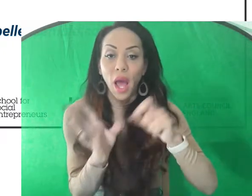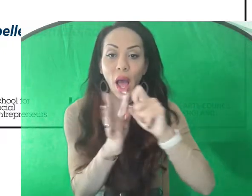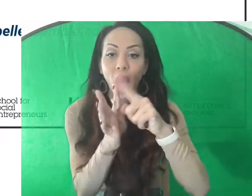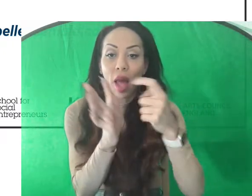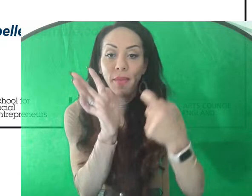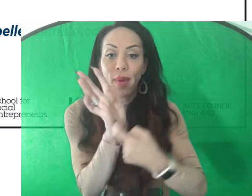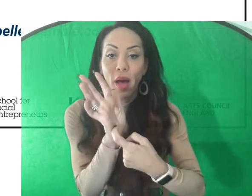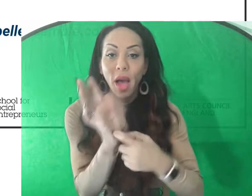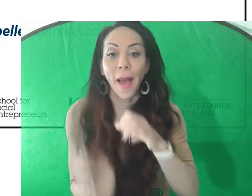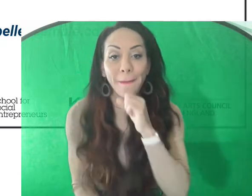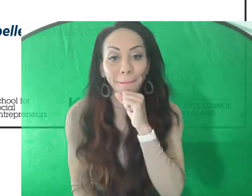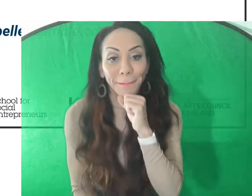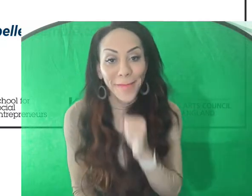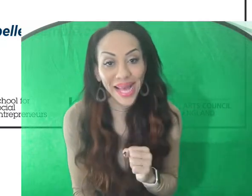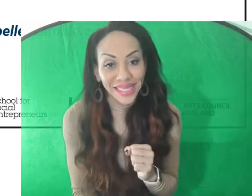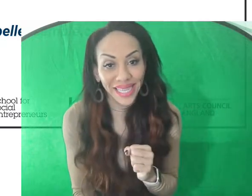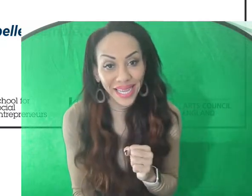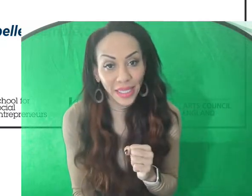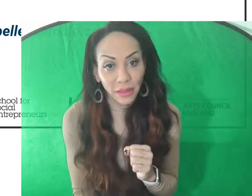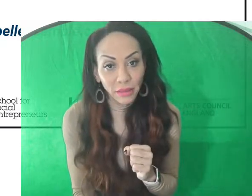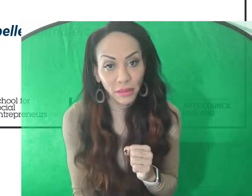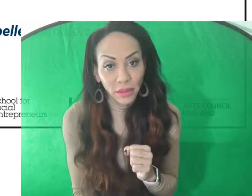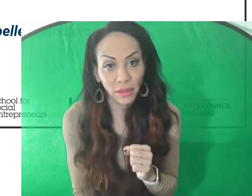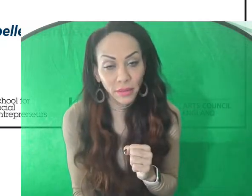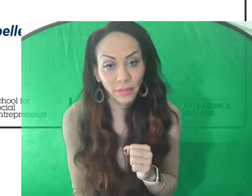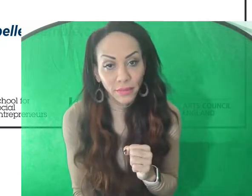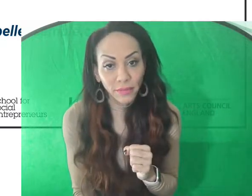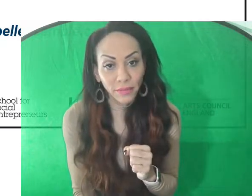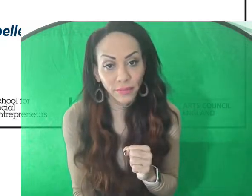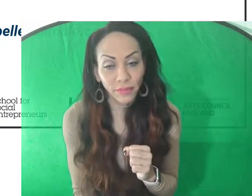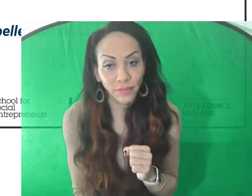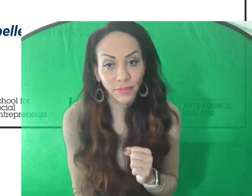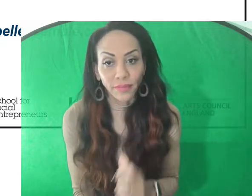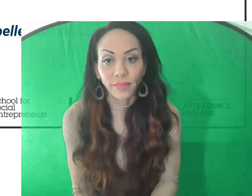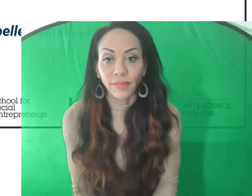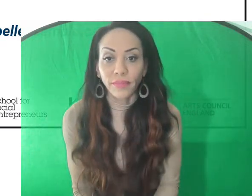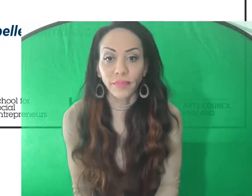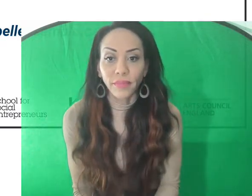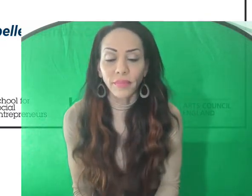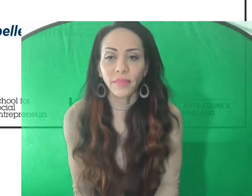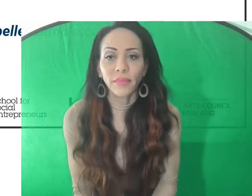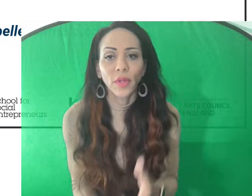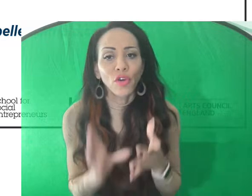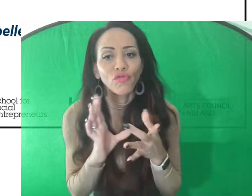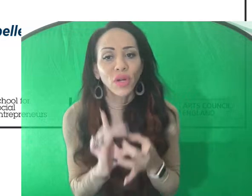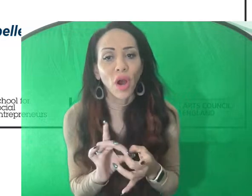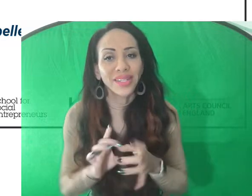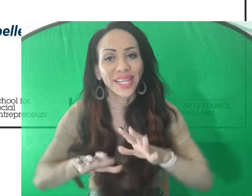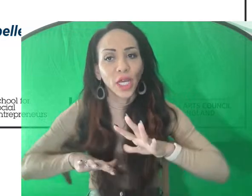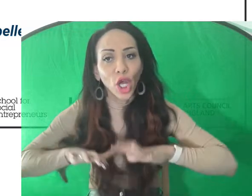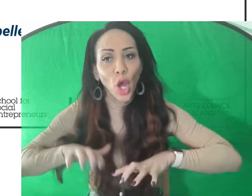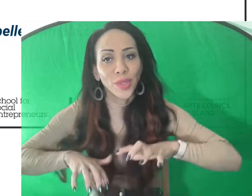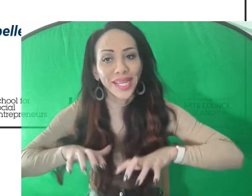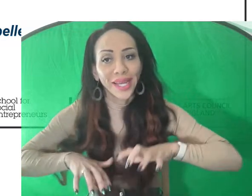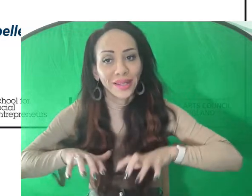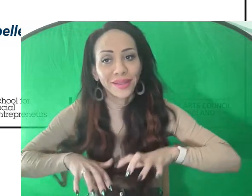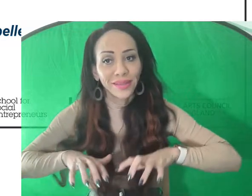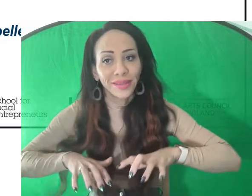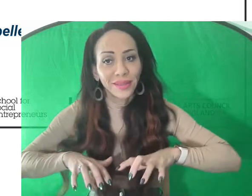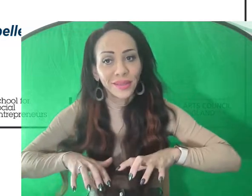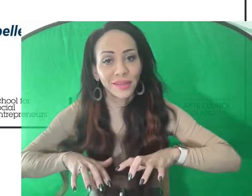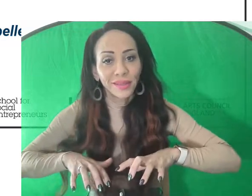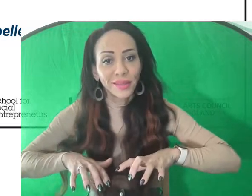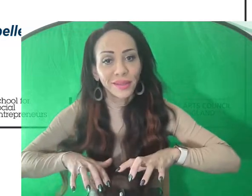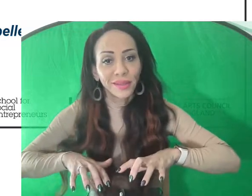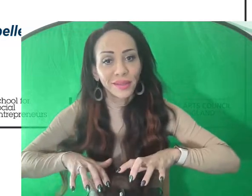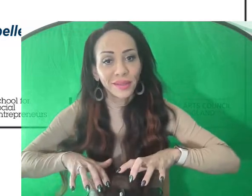My question isn't to do with your coding. How much of the coding stuff that you're teaching is it to do with the actual process